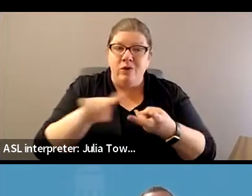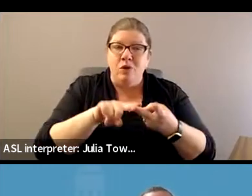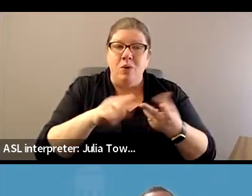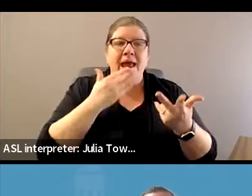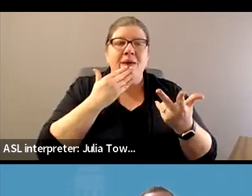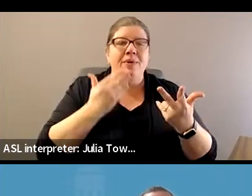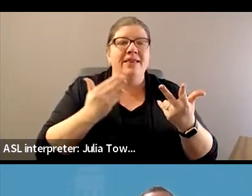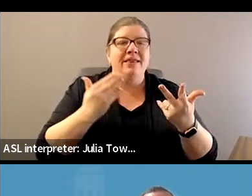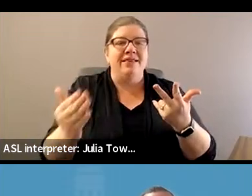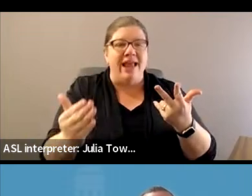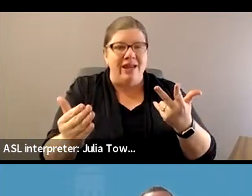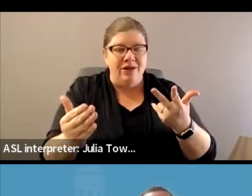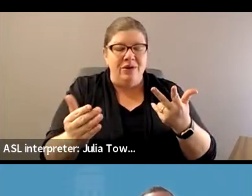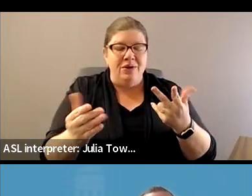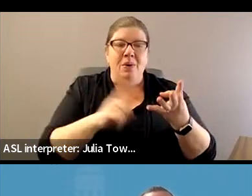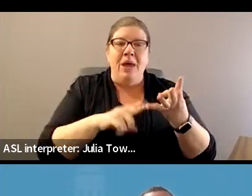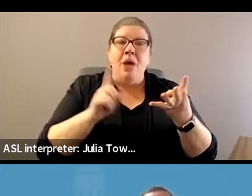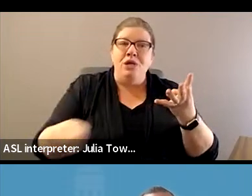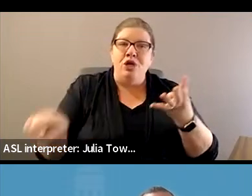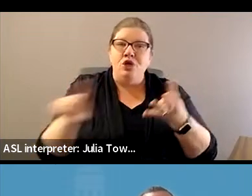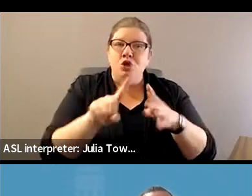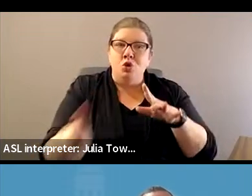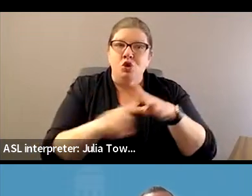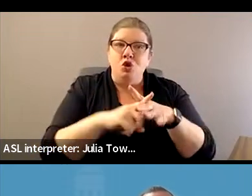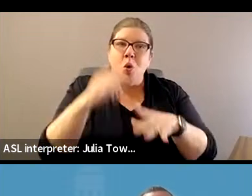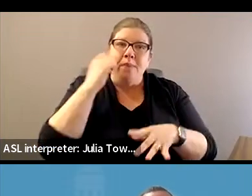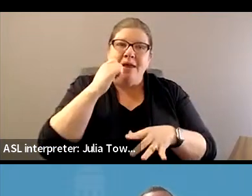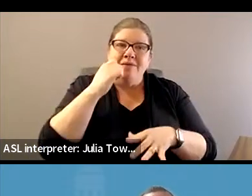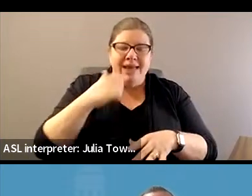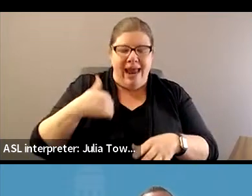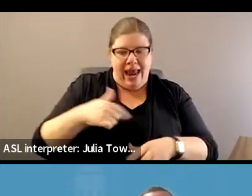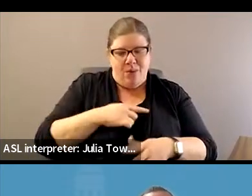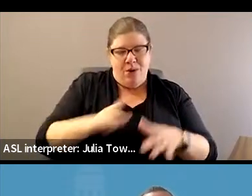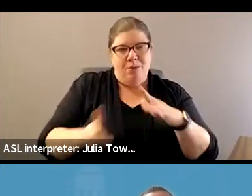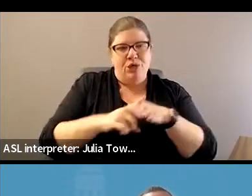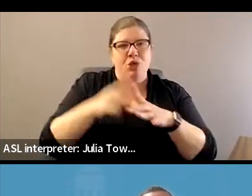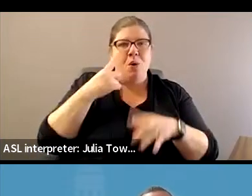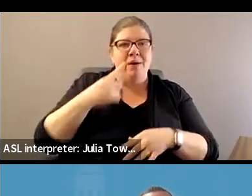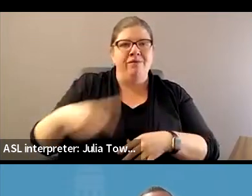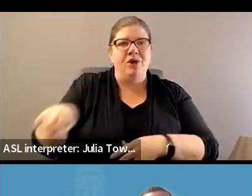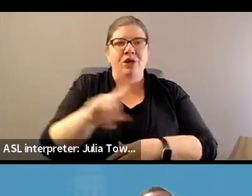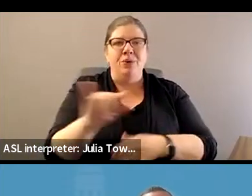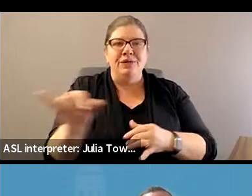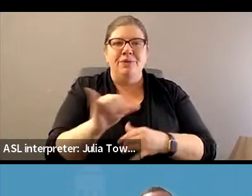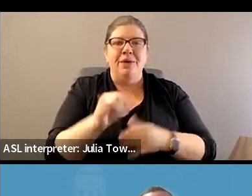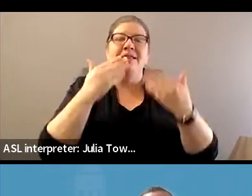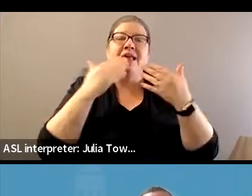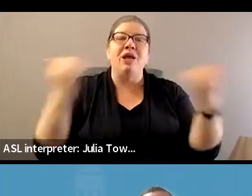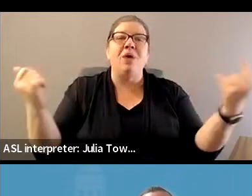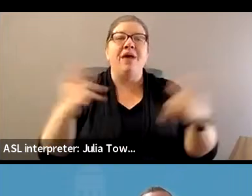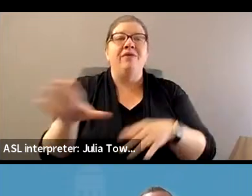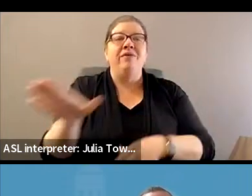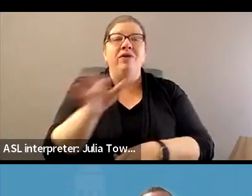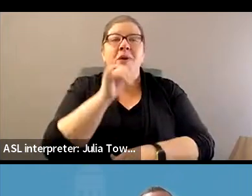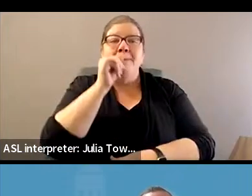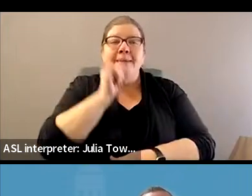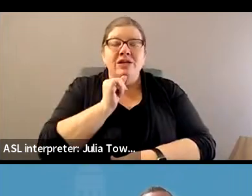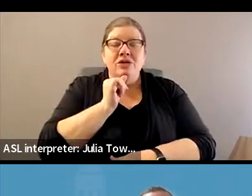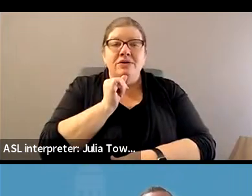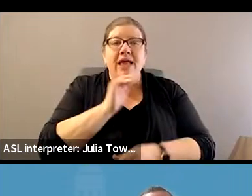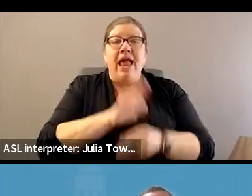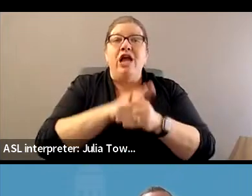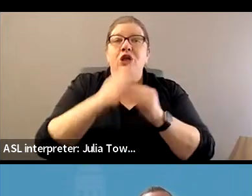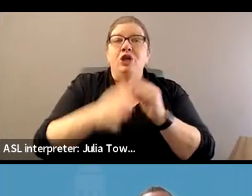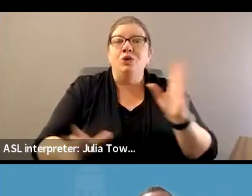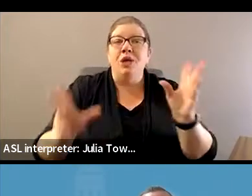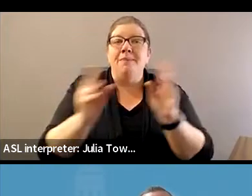you. And we need you to show up every day because we're going to show up for you as well. So thank you everyone for your patience. That concludes our